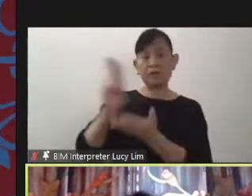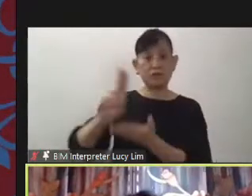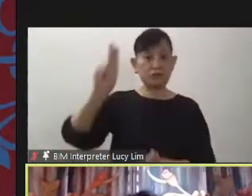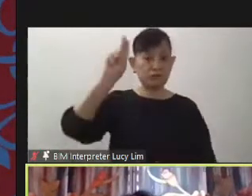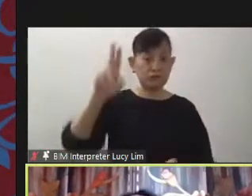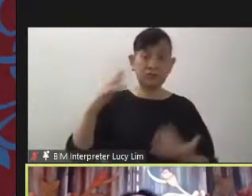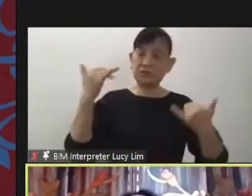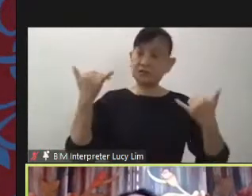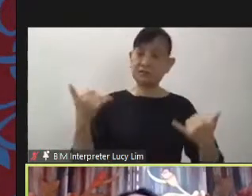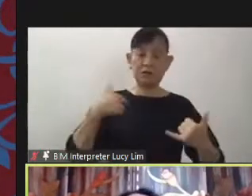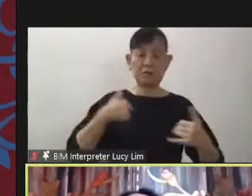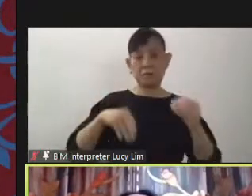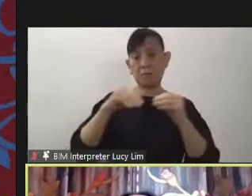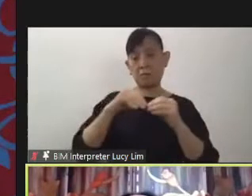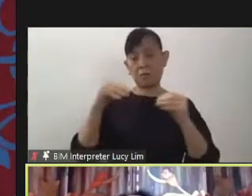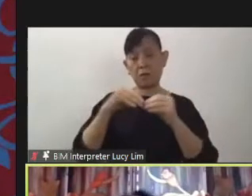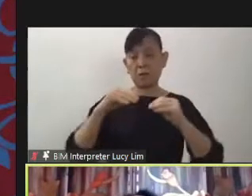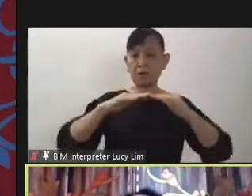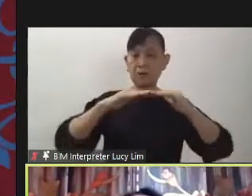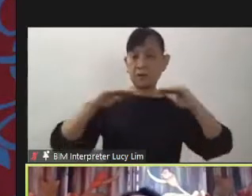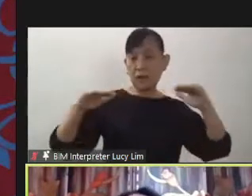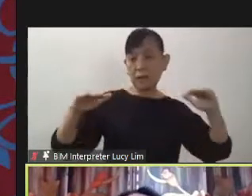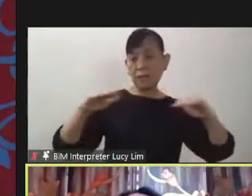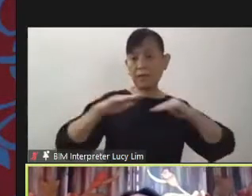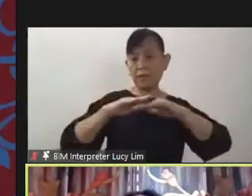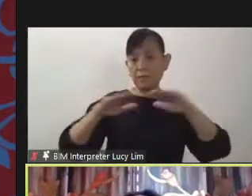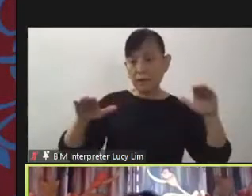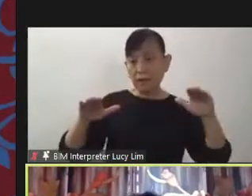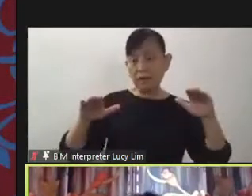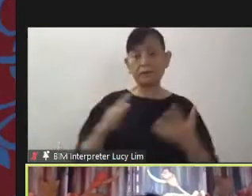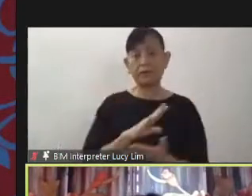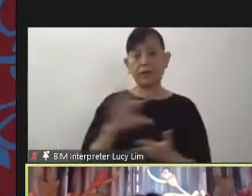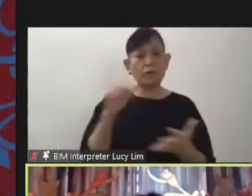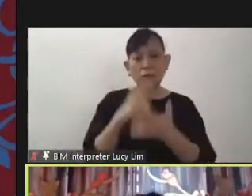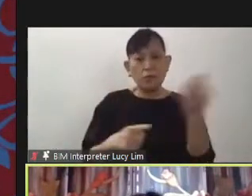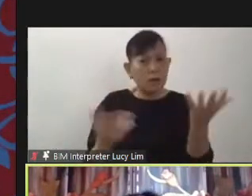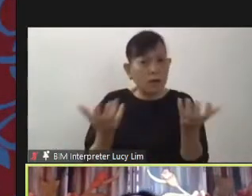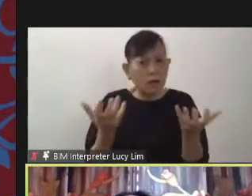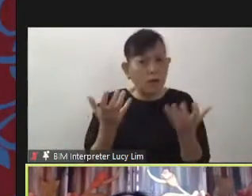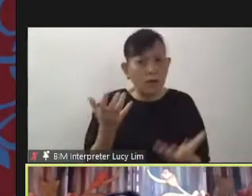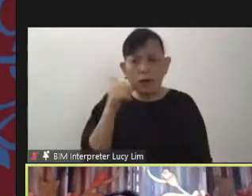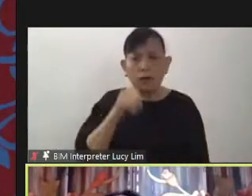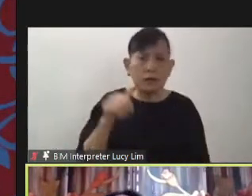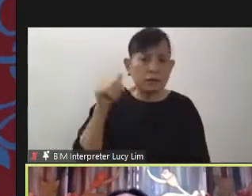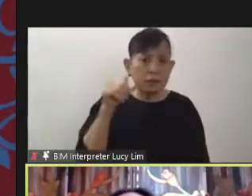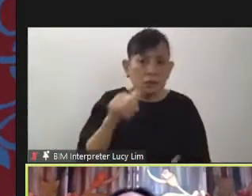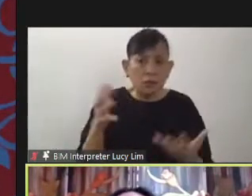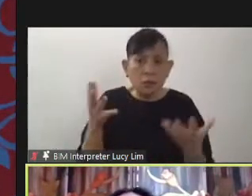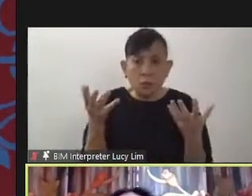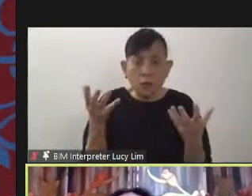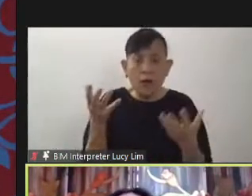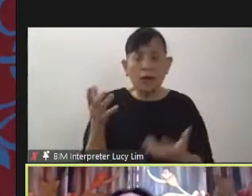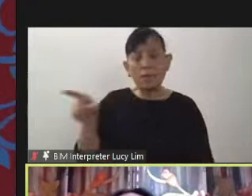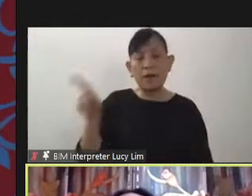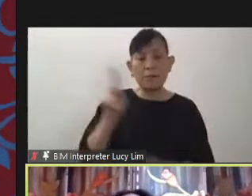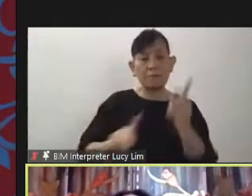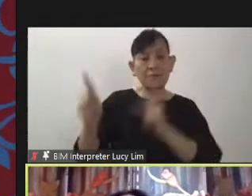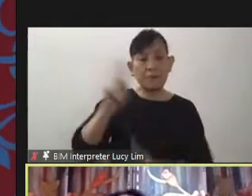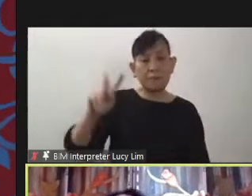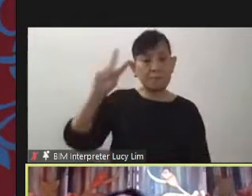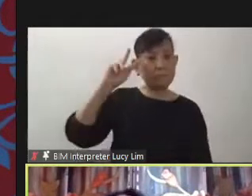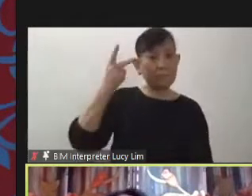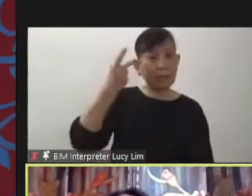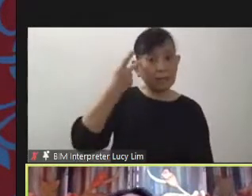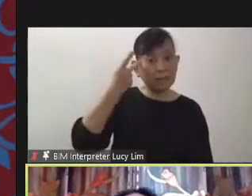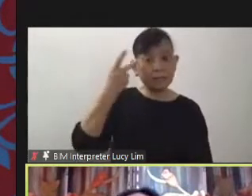have it all. They seem to have it all. So what more do women and girls want? And I think a lot of people miss out the fact that when it comes to